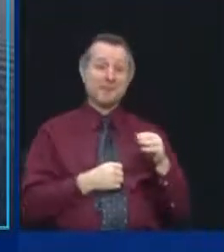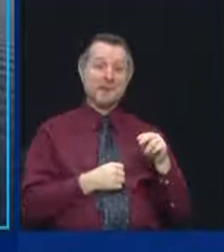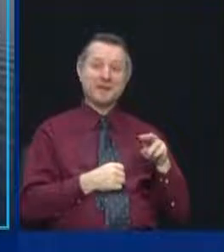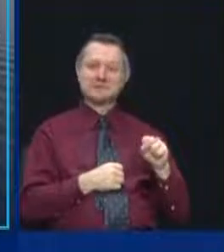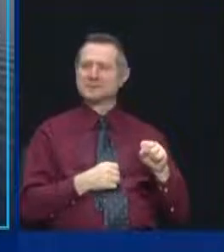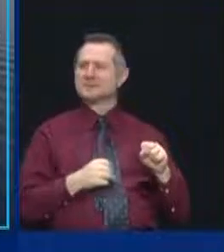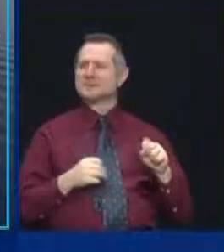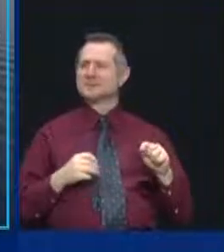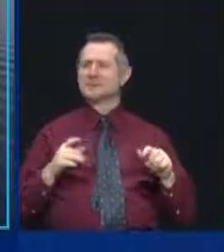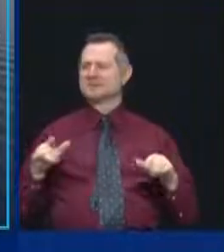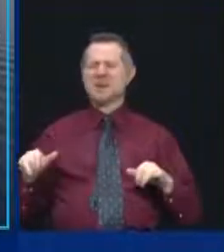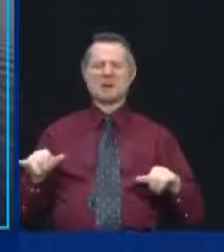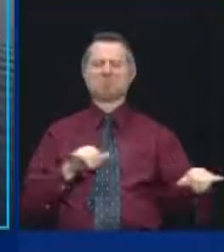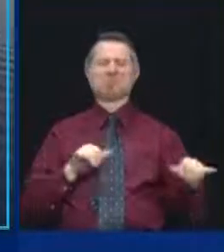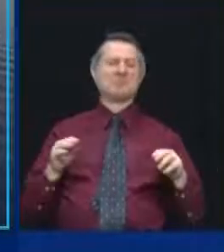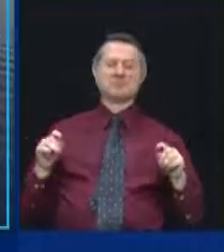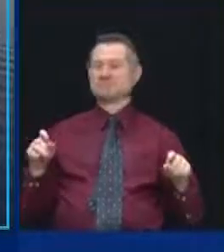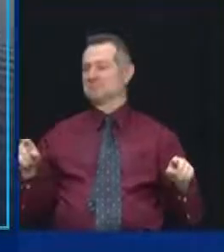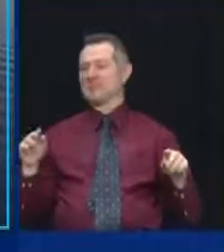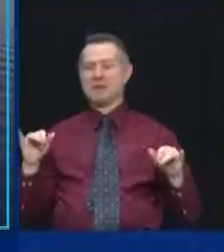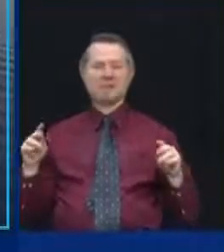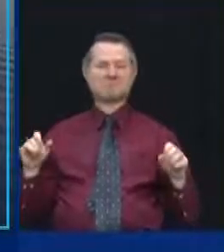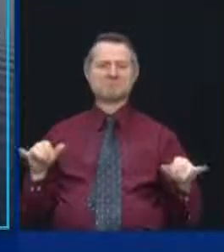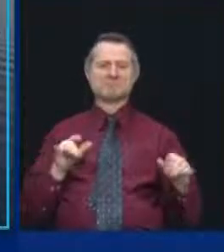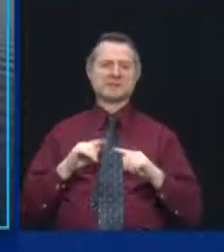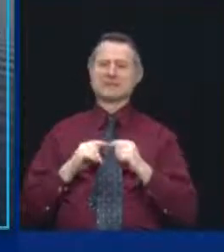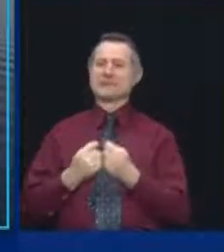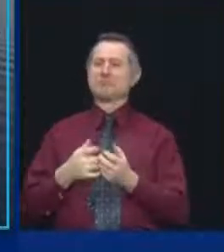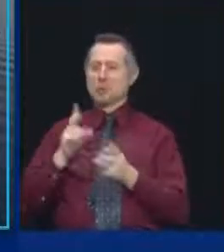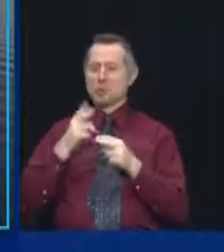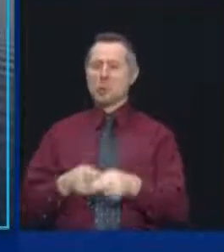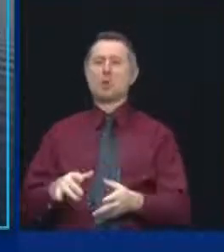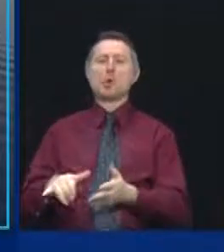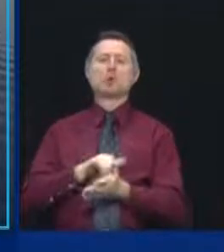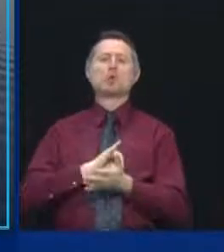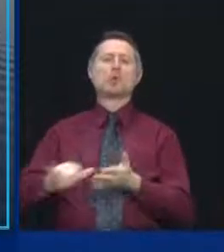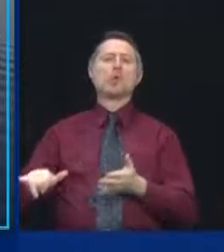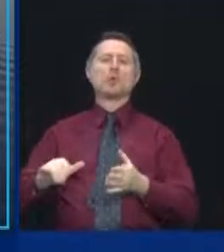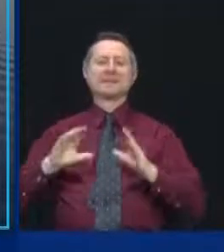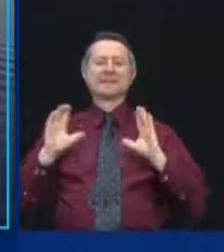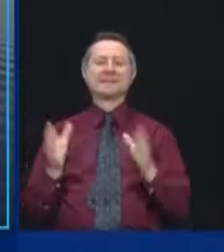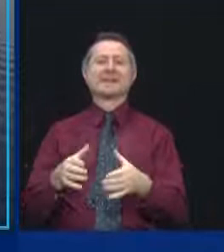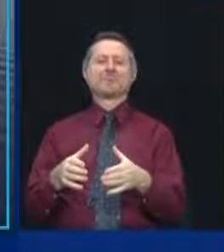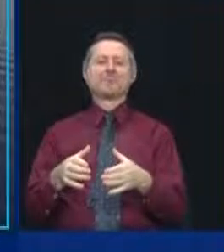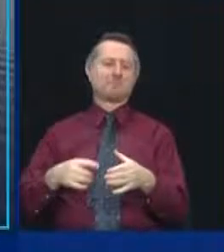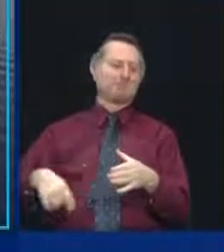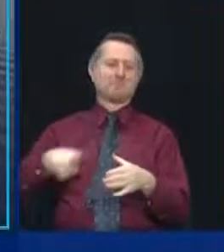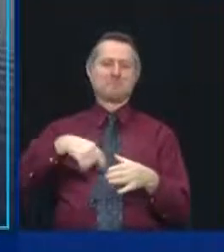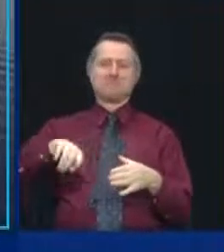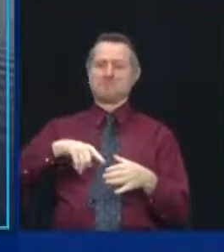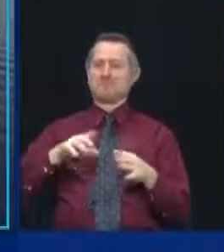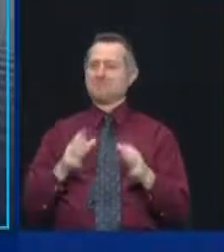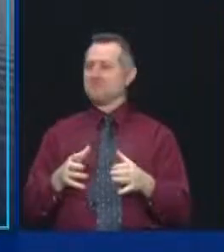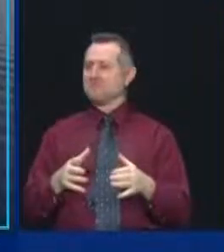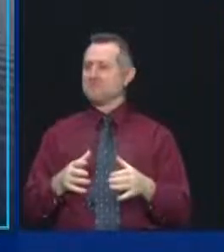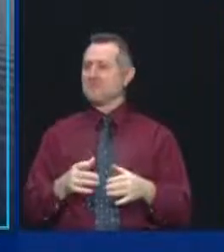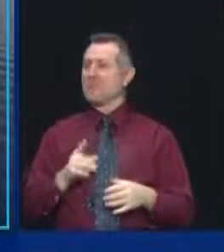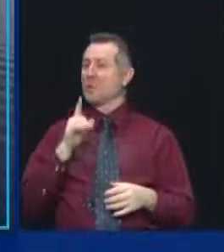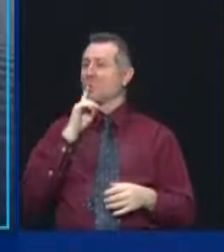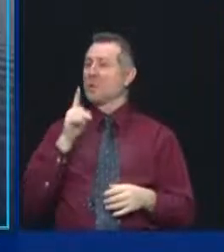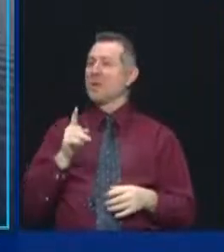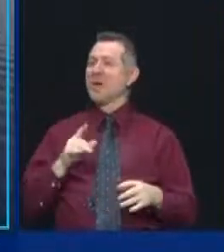same team on this one. We're all on the New York team. There's no I in team, they